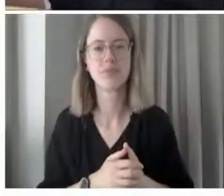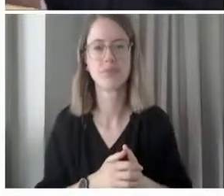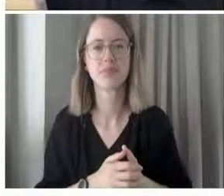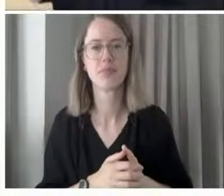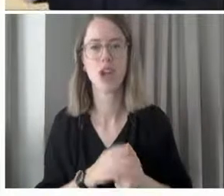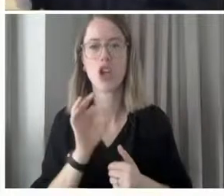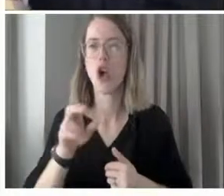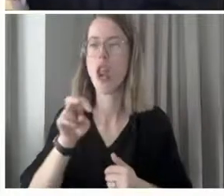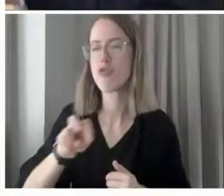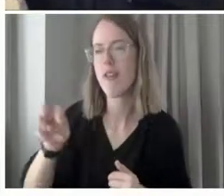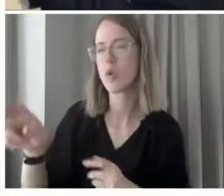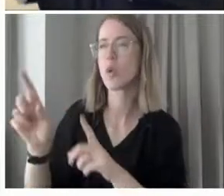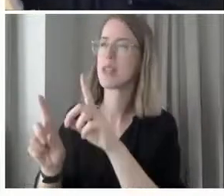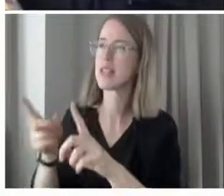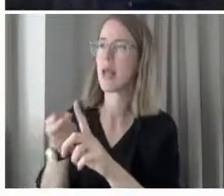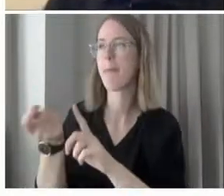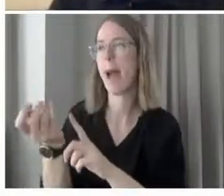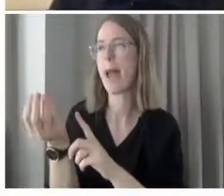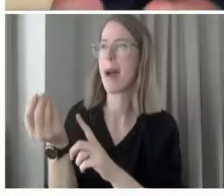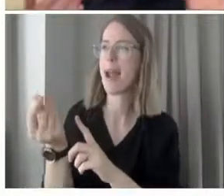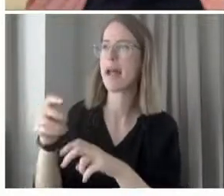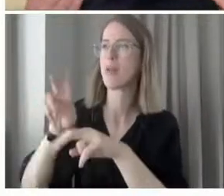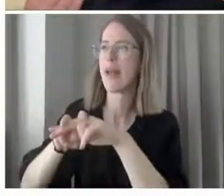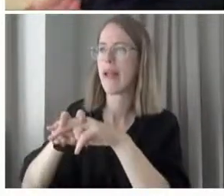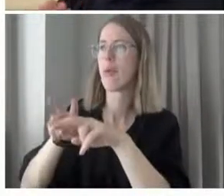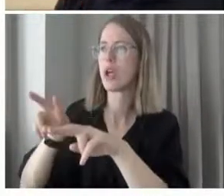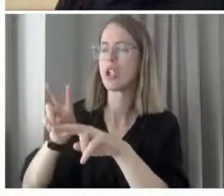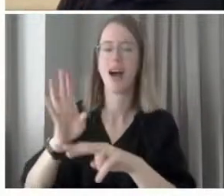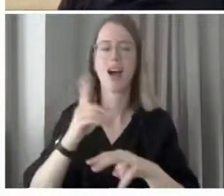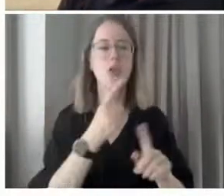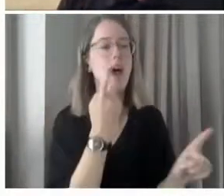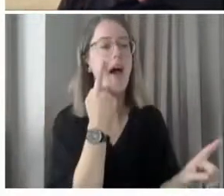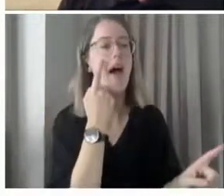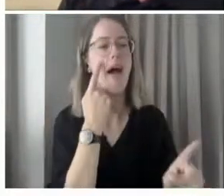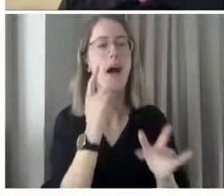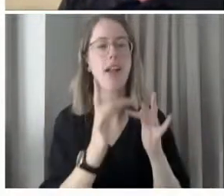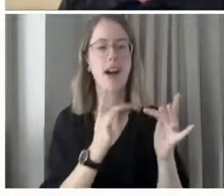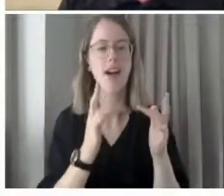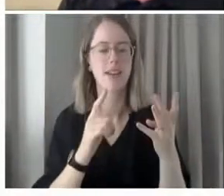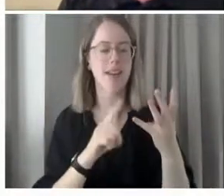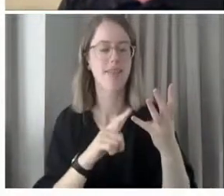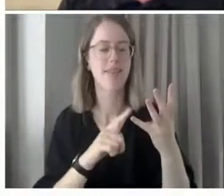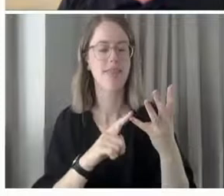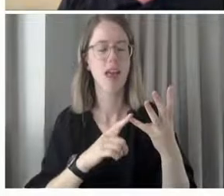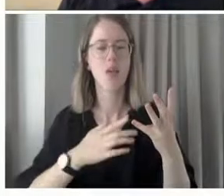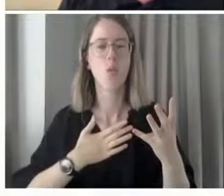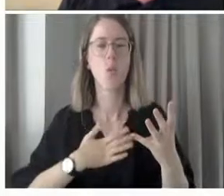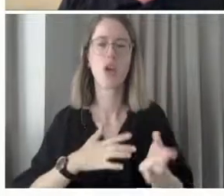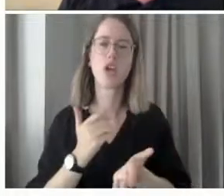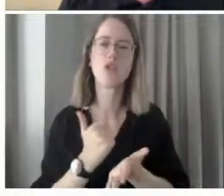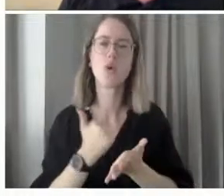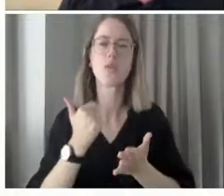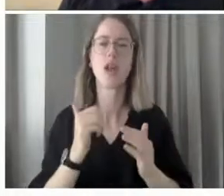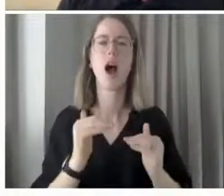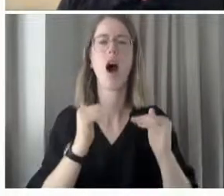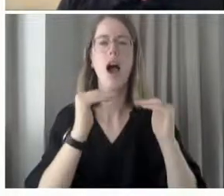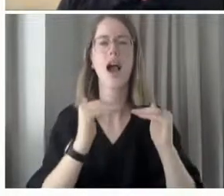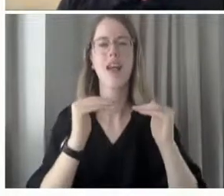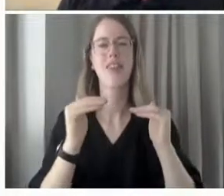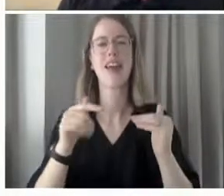into town and you hadn't paid money and you hadn't whatever. So they're just looking for a higher level of endorsement than most of our